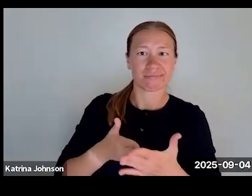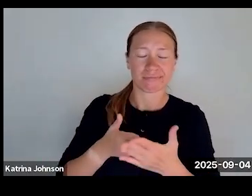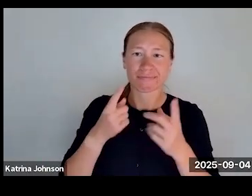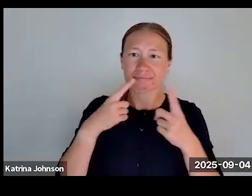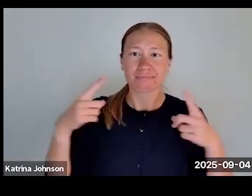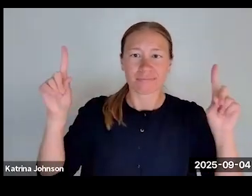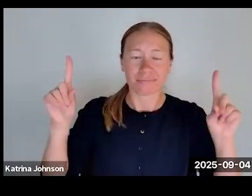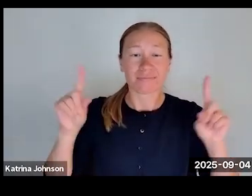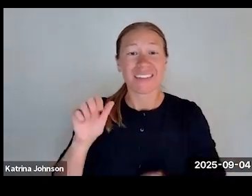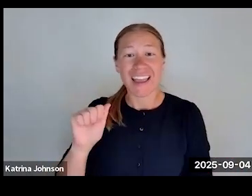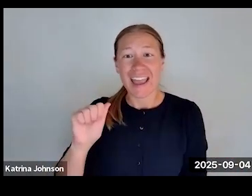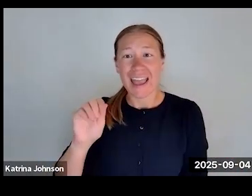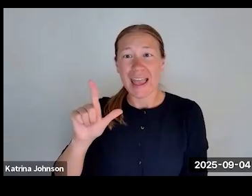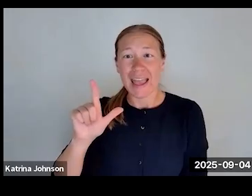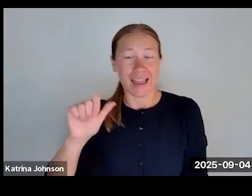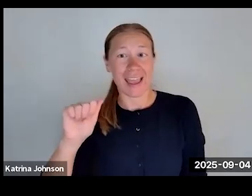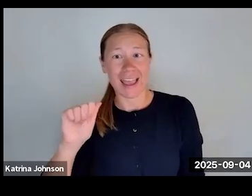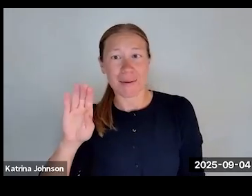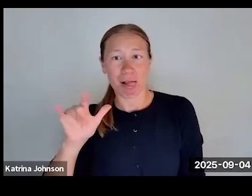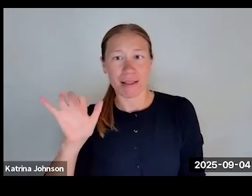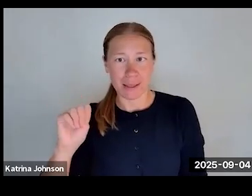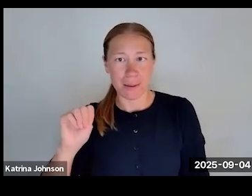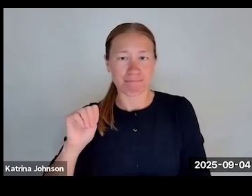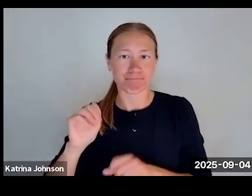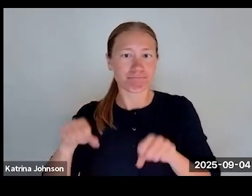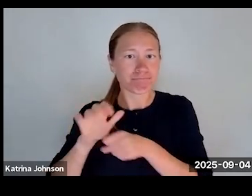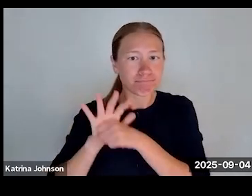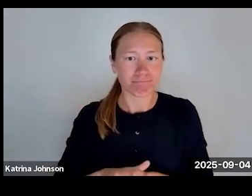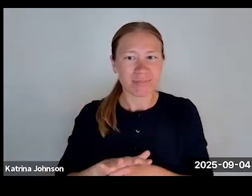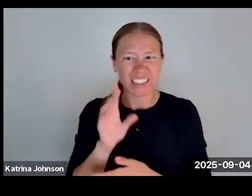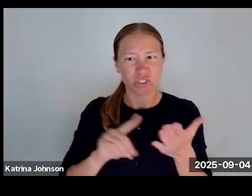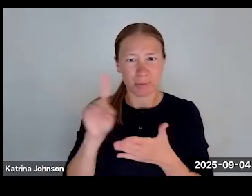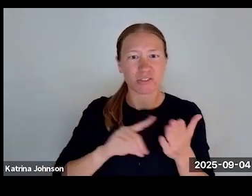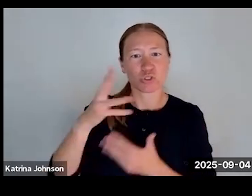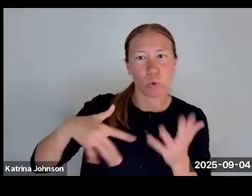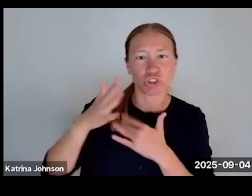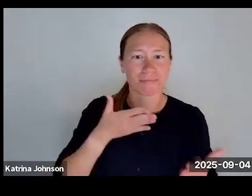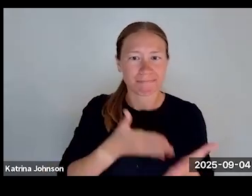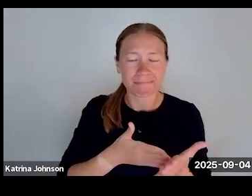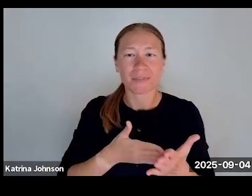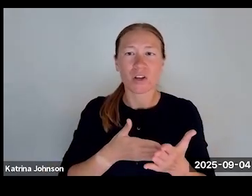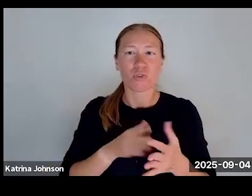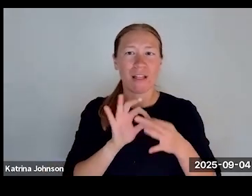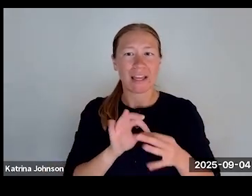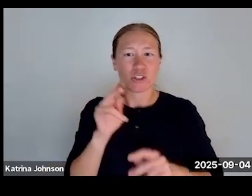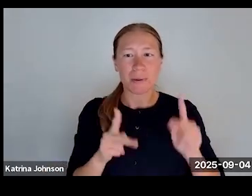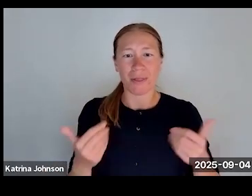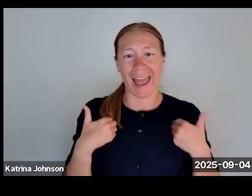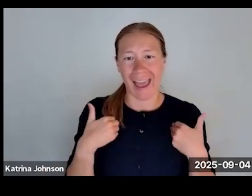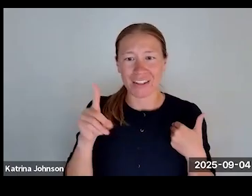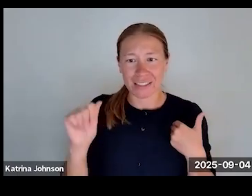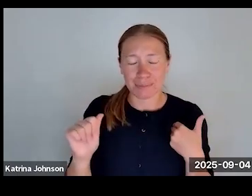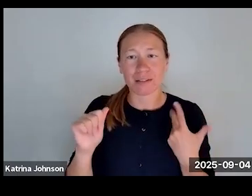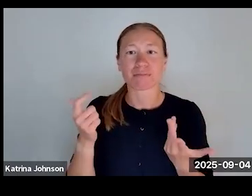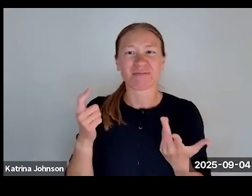Ableism is a discrimination or prejudice against people with disabilities, often rooted in the assumption that typical abilities are